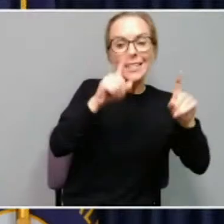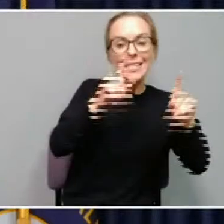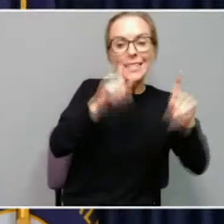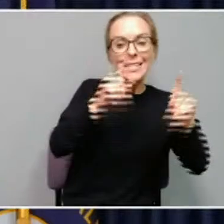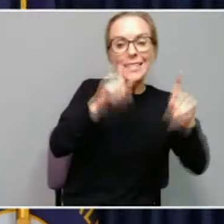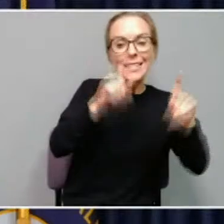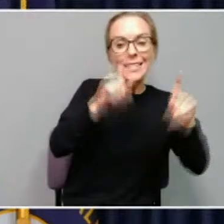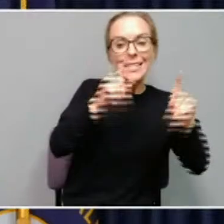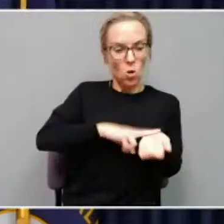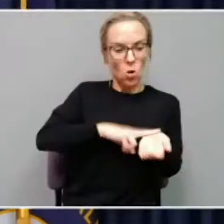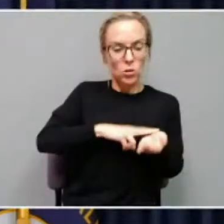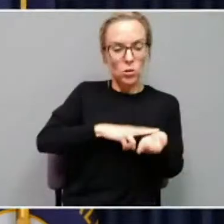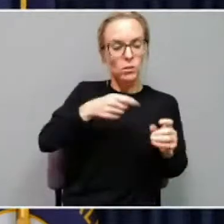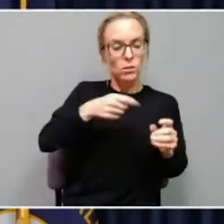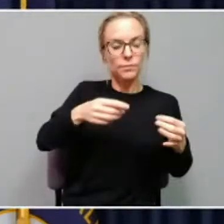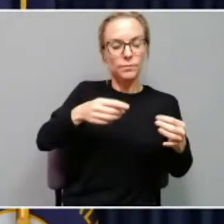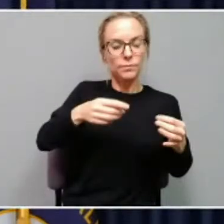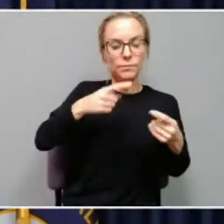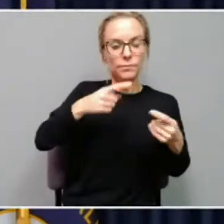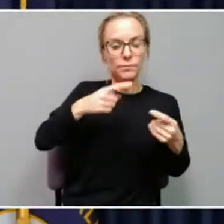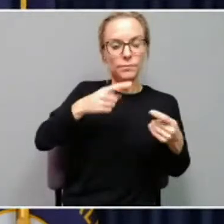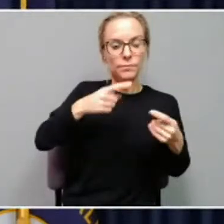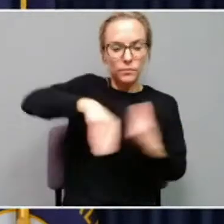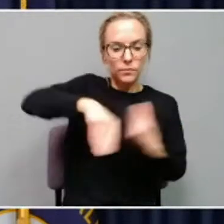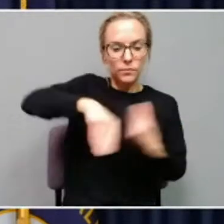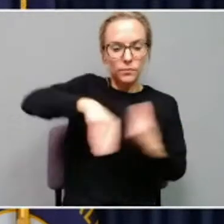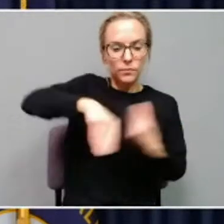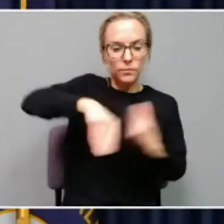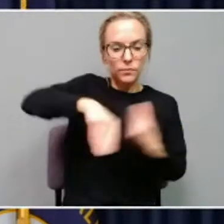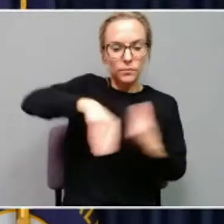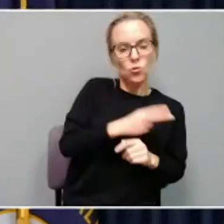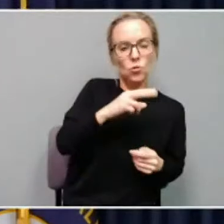we free up the more trained clinicians.